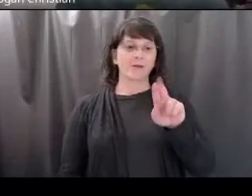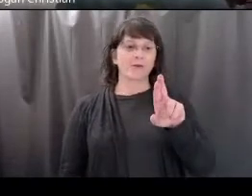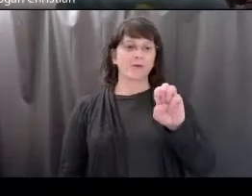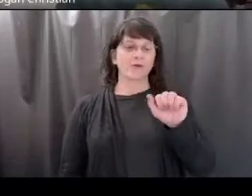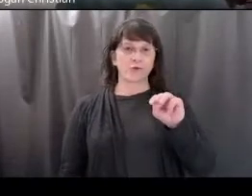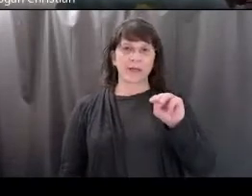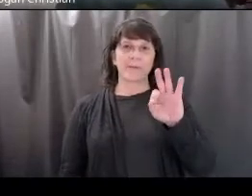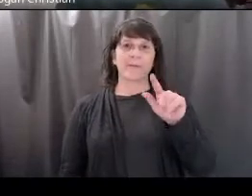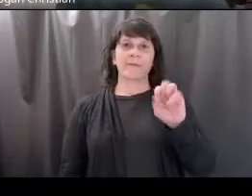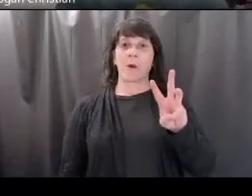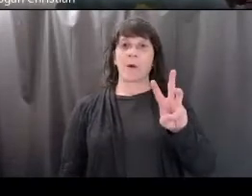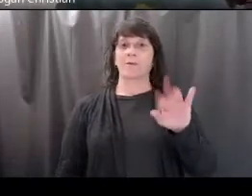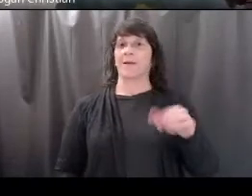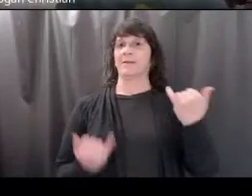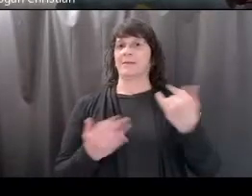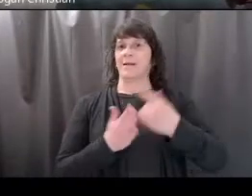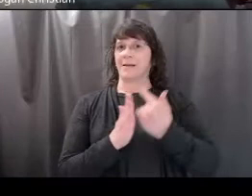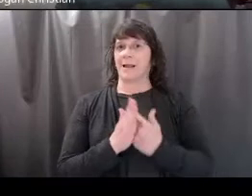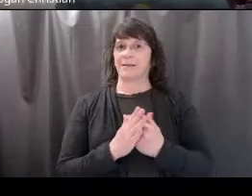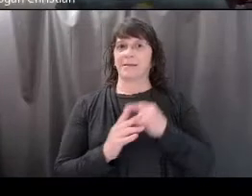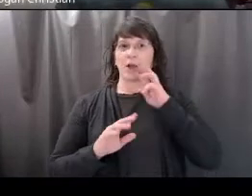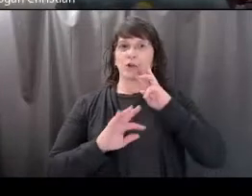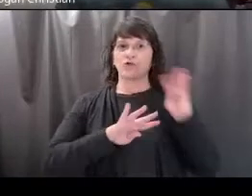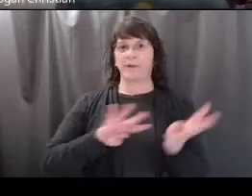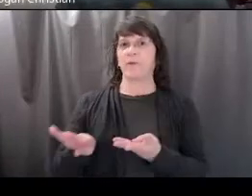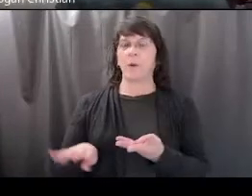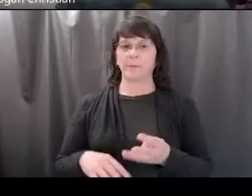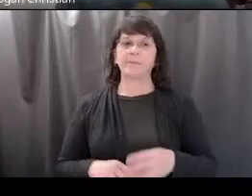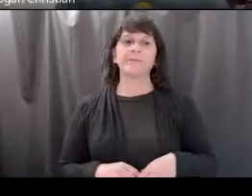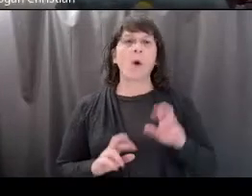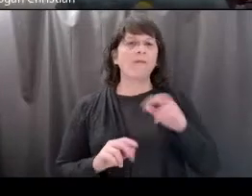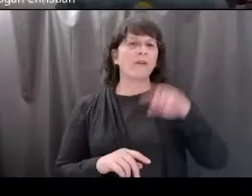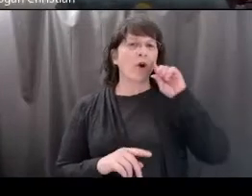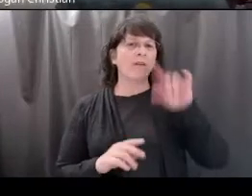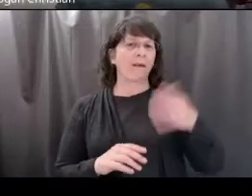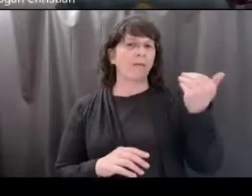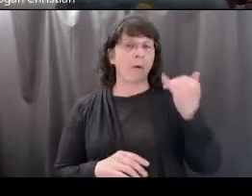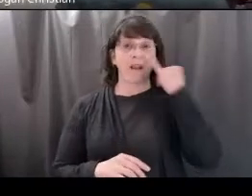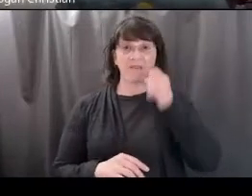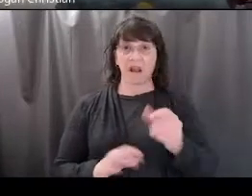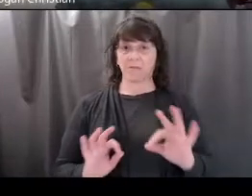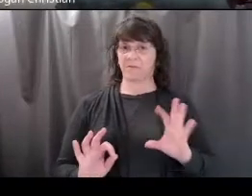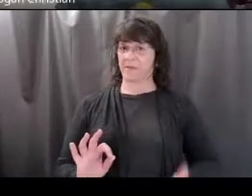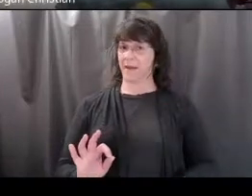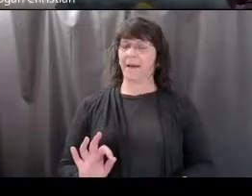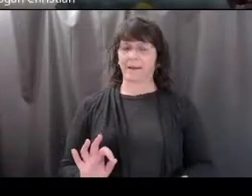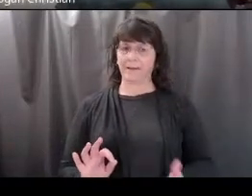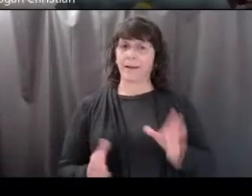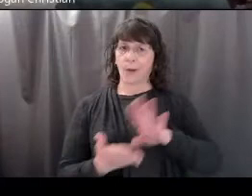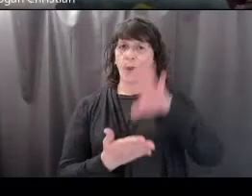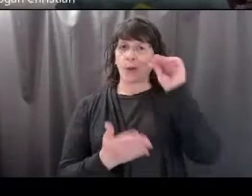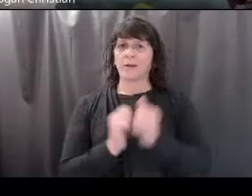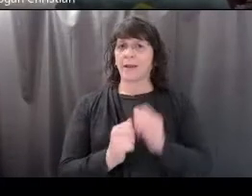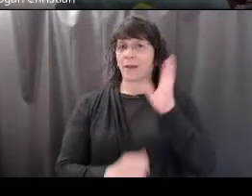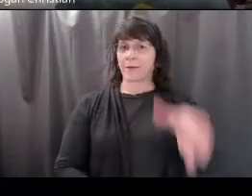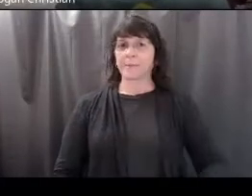Streamflow. That's today's lesson, is on Streamflow. So hopefully you've heard of Streamflow before, and if not, that's totally fine. We're going to be learning